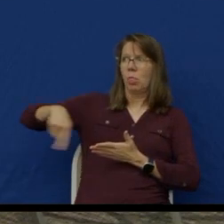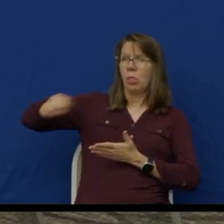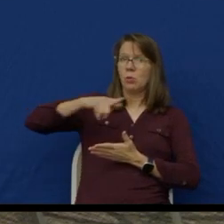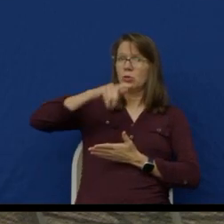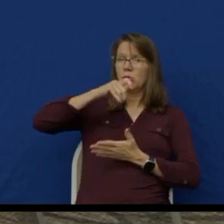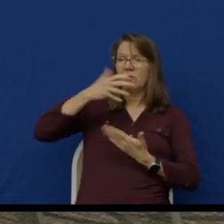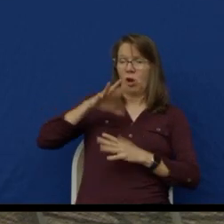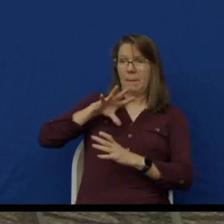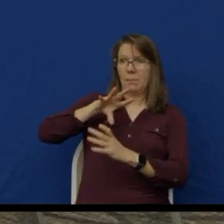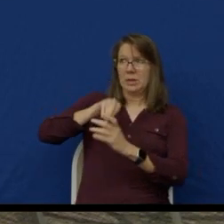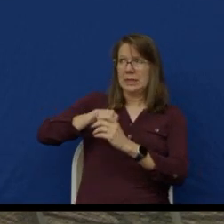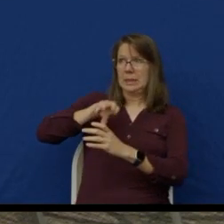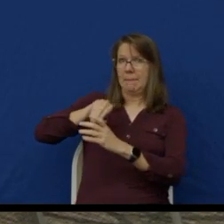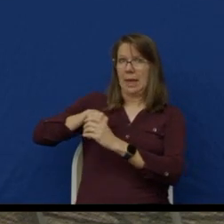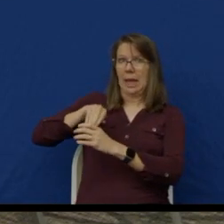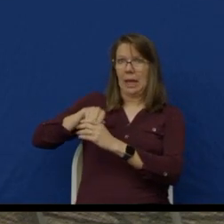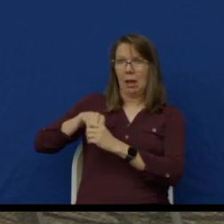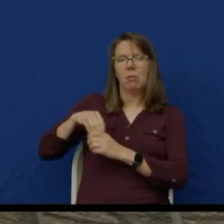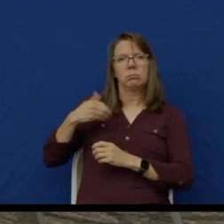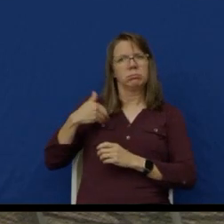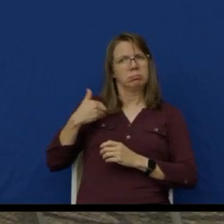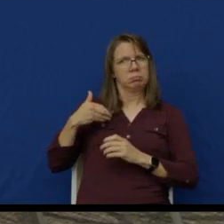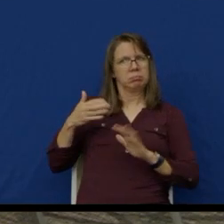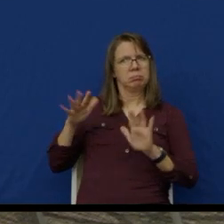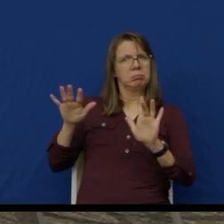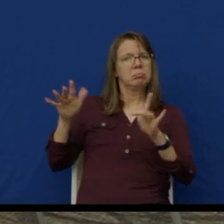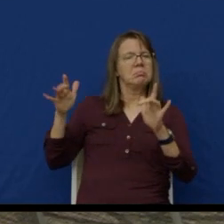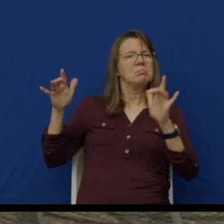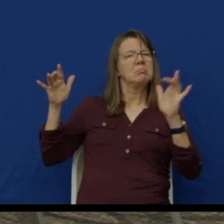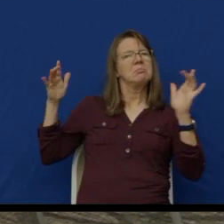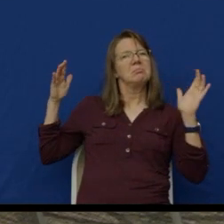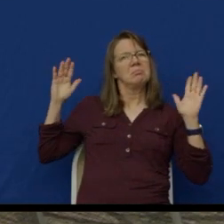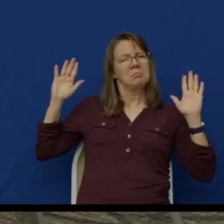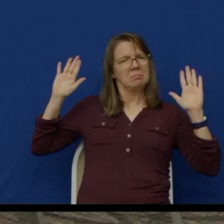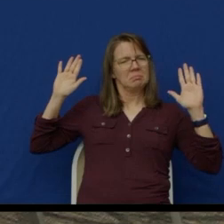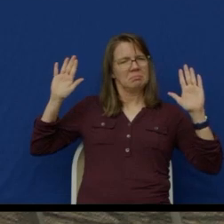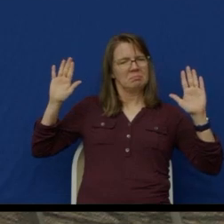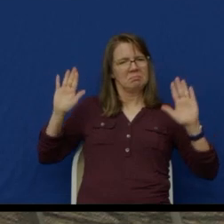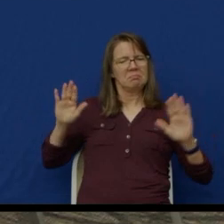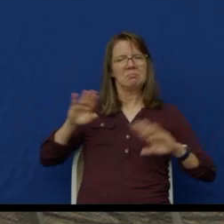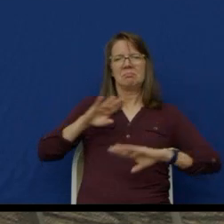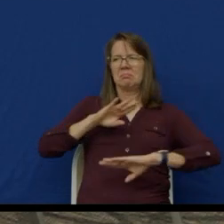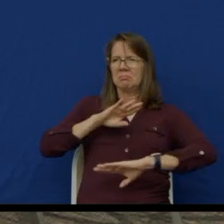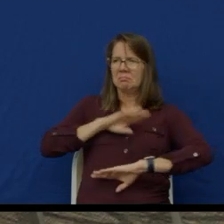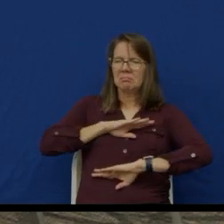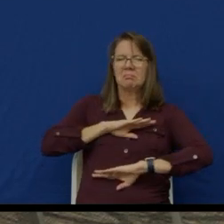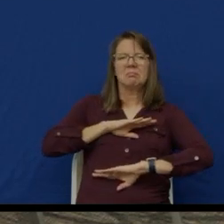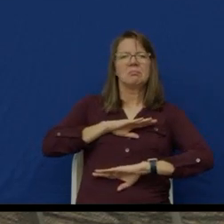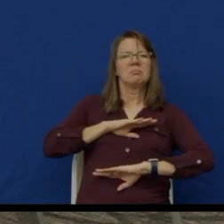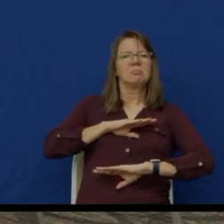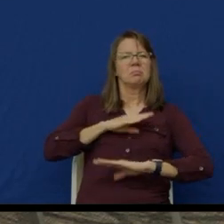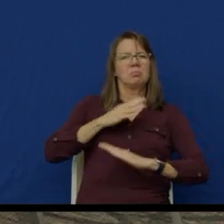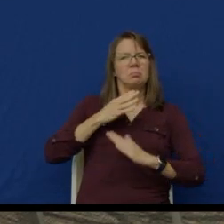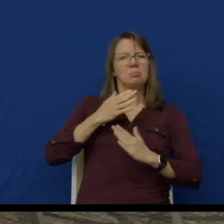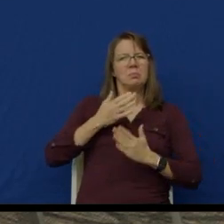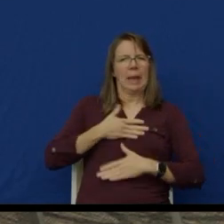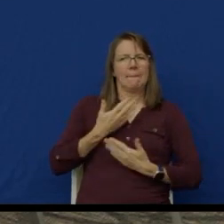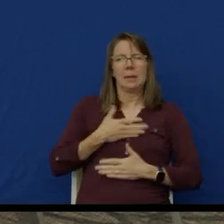been pretty glowing. They've been quite pleased and satisfied, so I think we've got